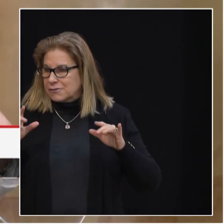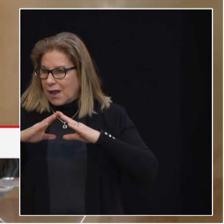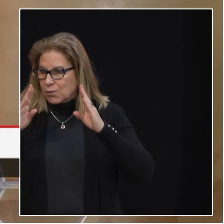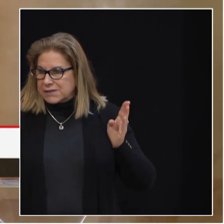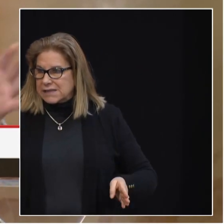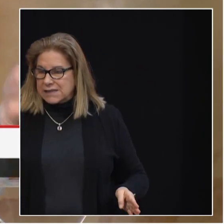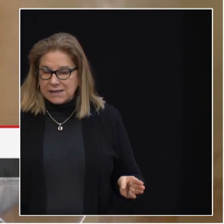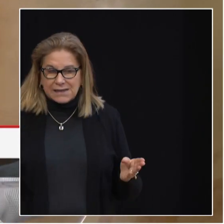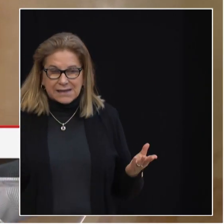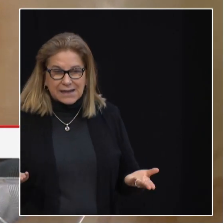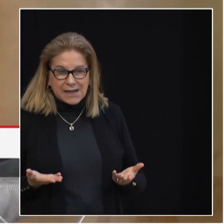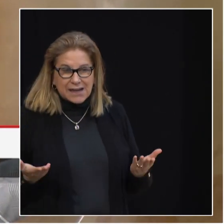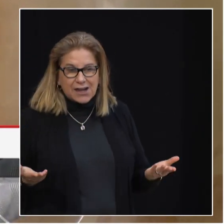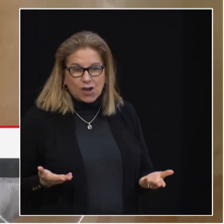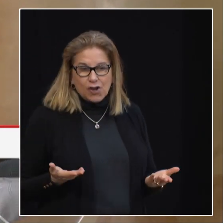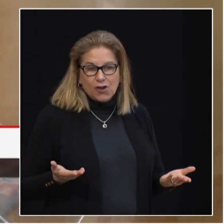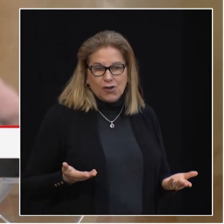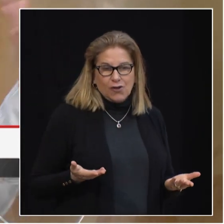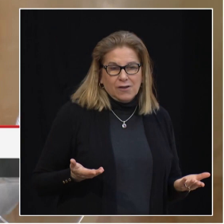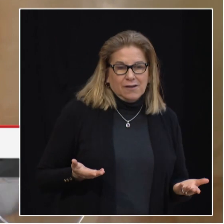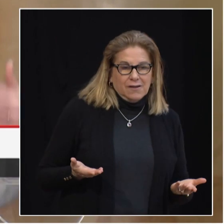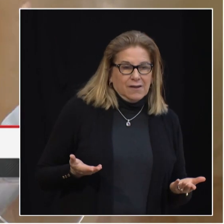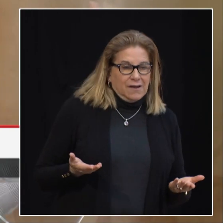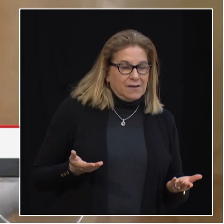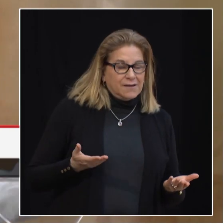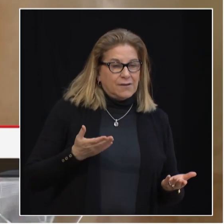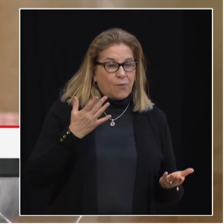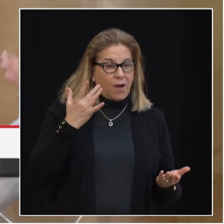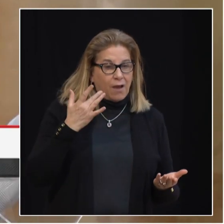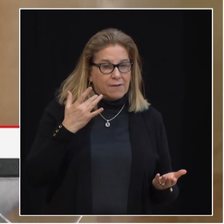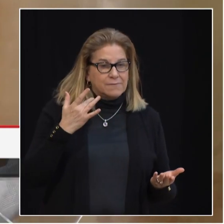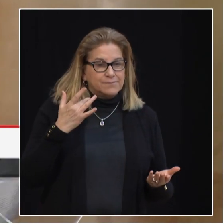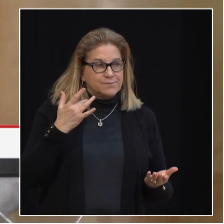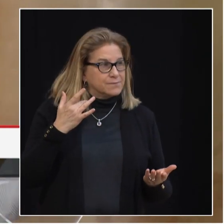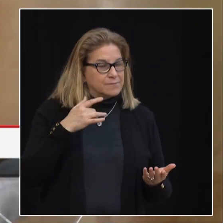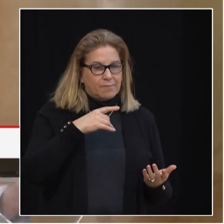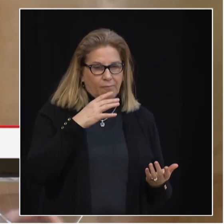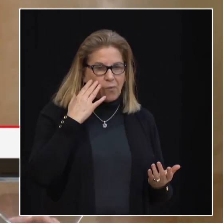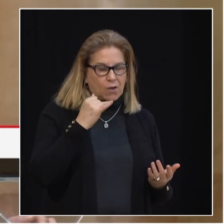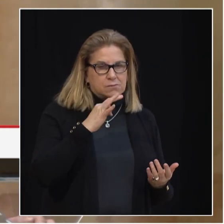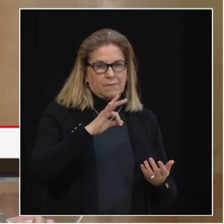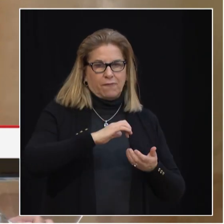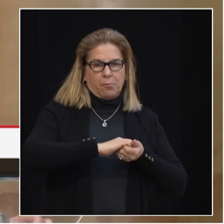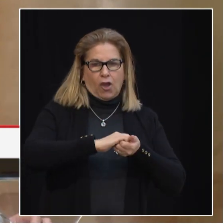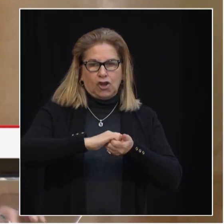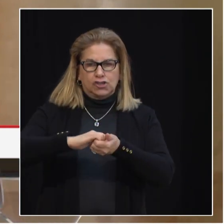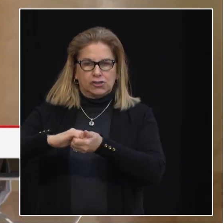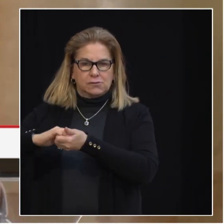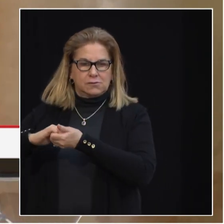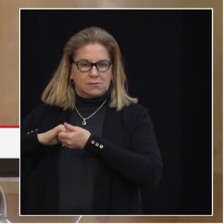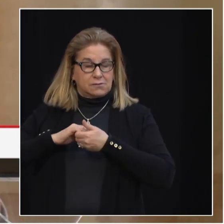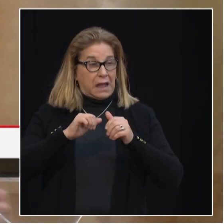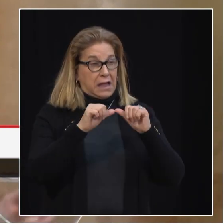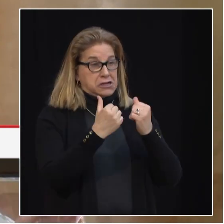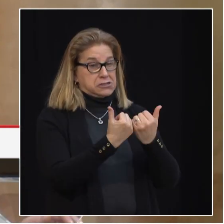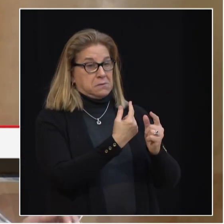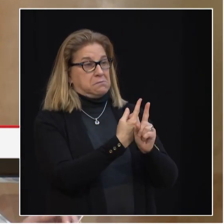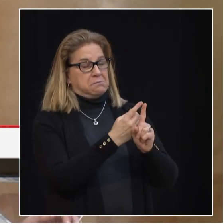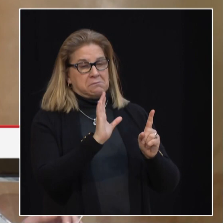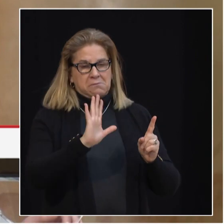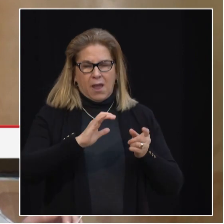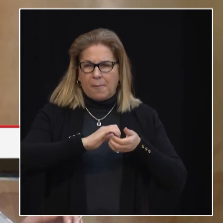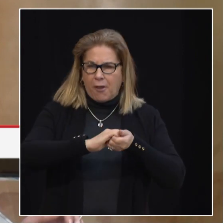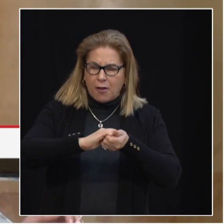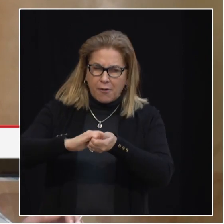because of the district agencies that are here, it's because of the partners in this room and beyond this room who are helping to deliver